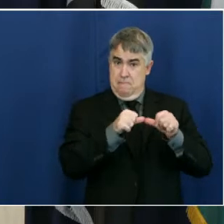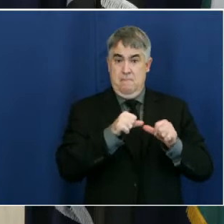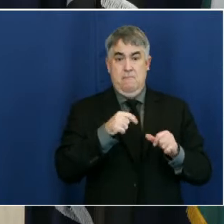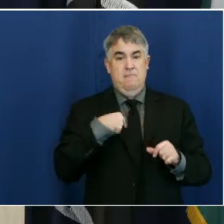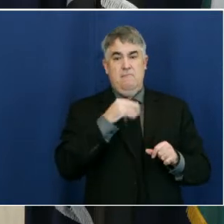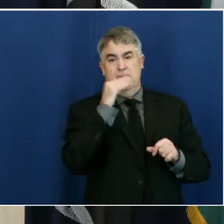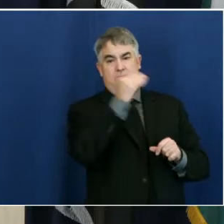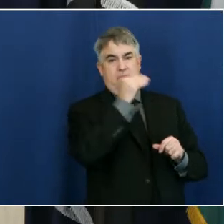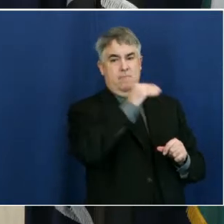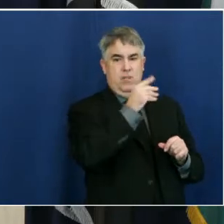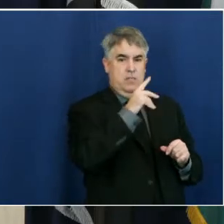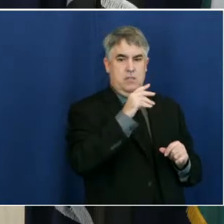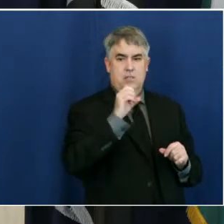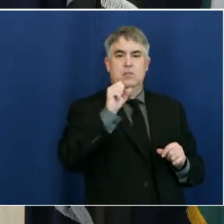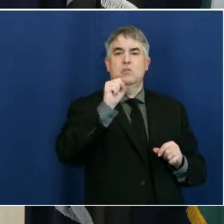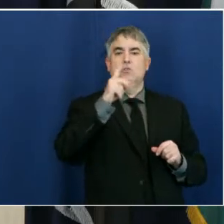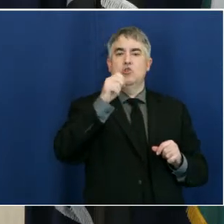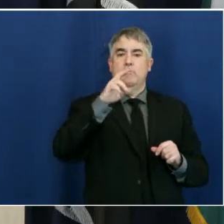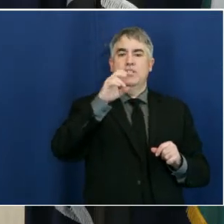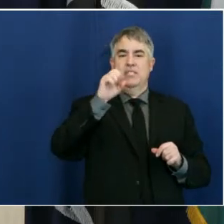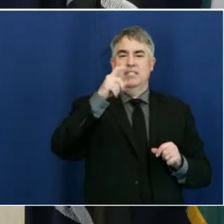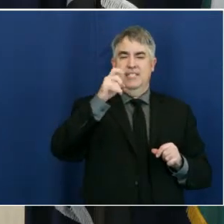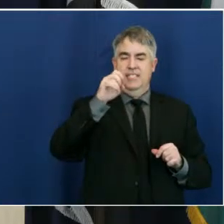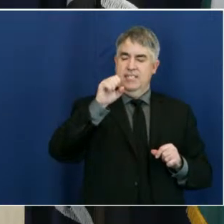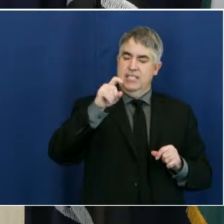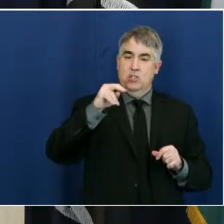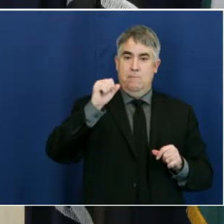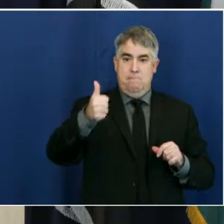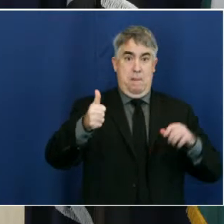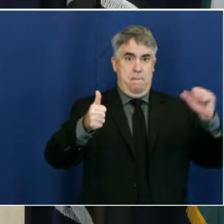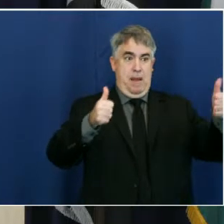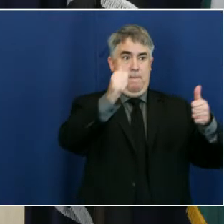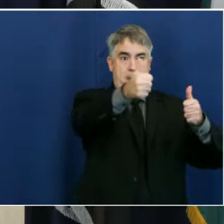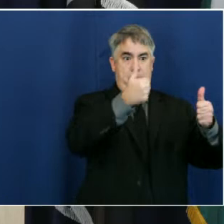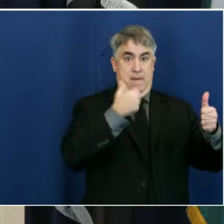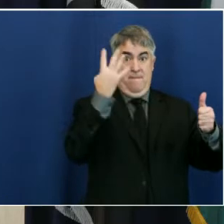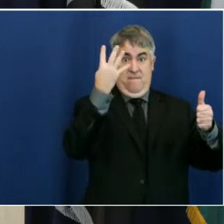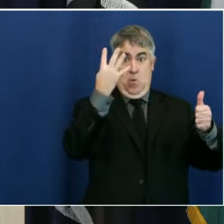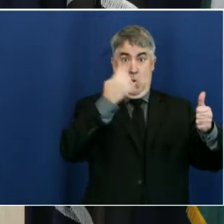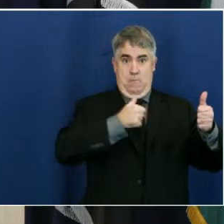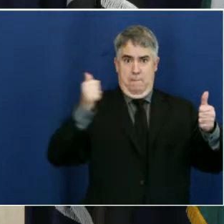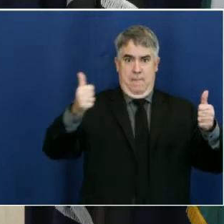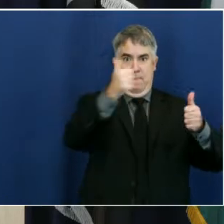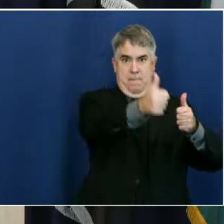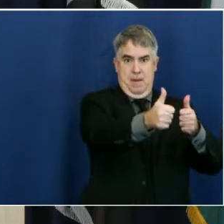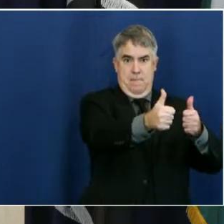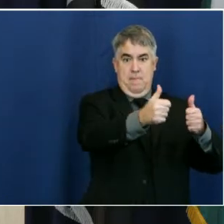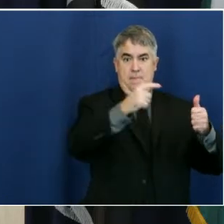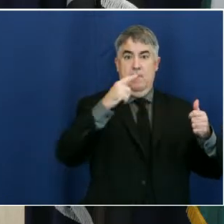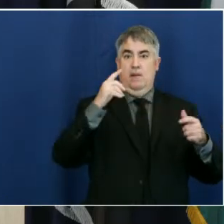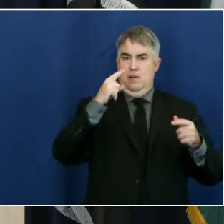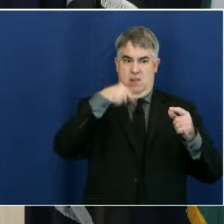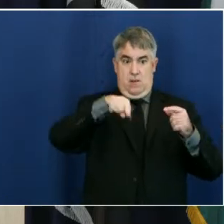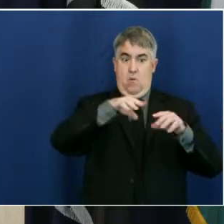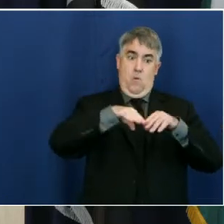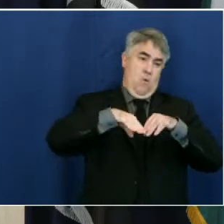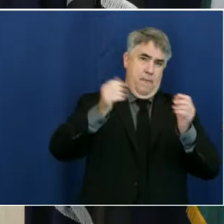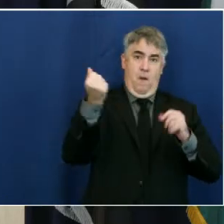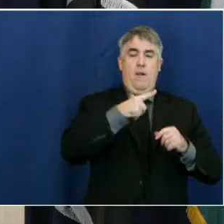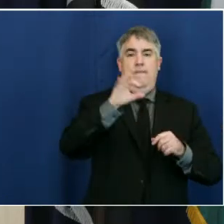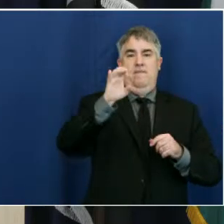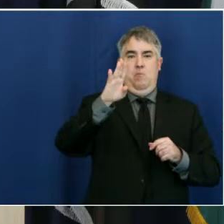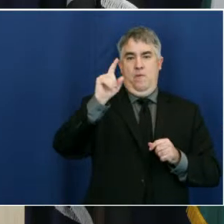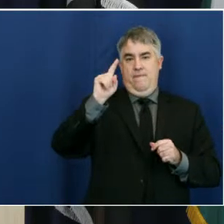with approximately 16 pods. We want to have them set up by February 1st. And our goal is to have the capacity as a county